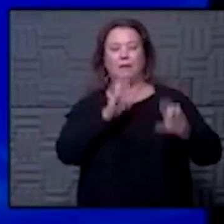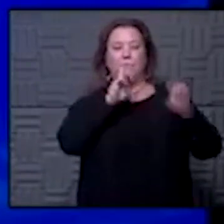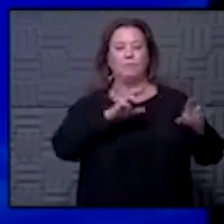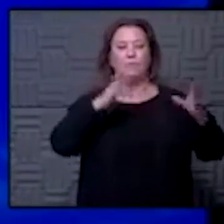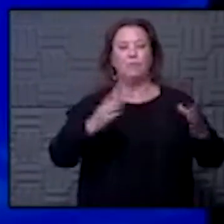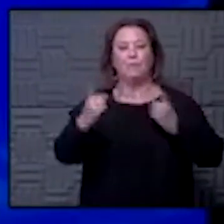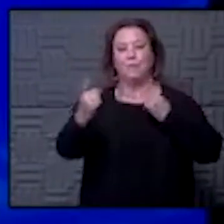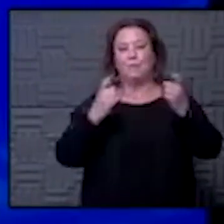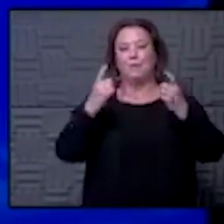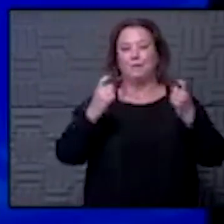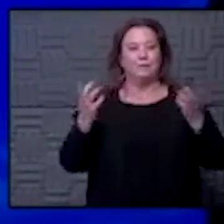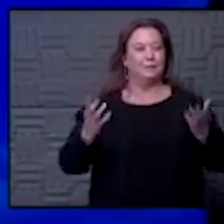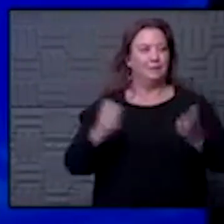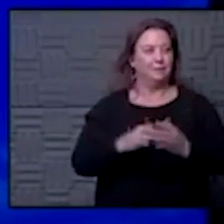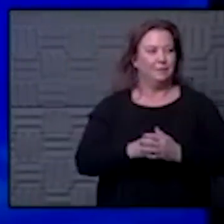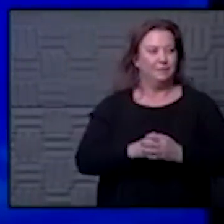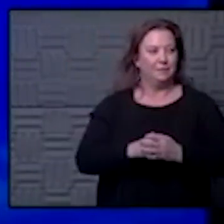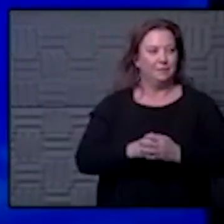line.